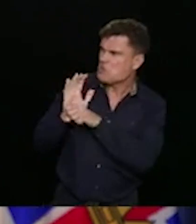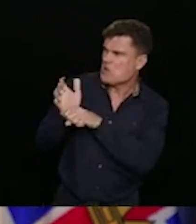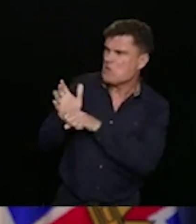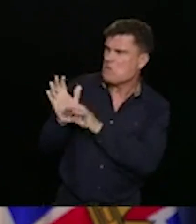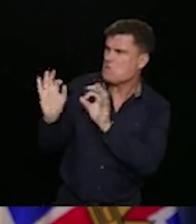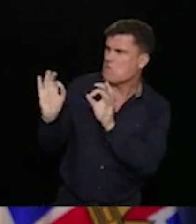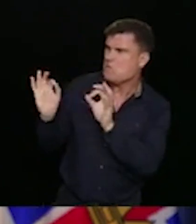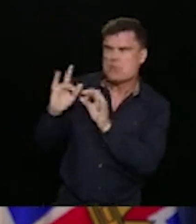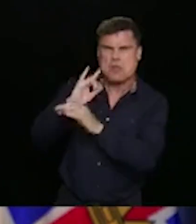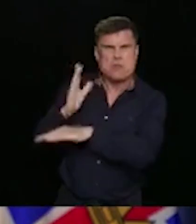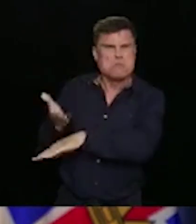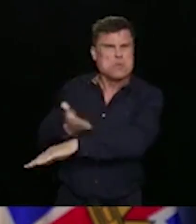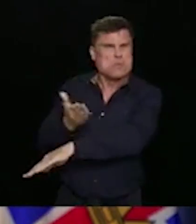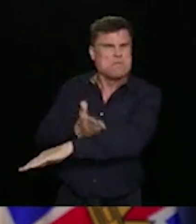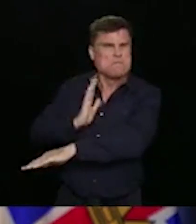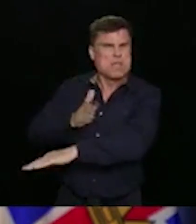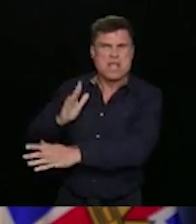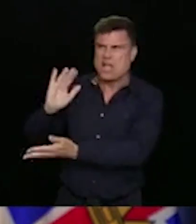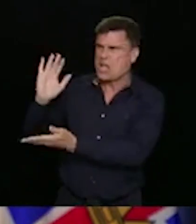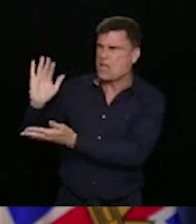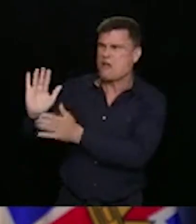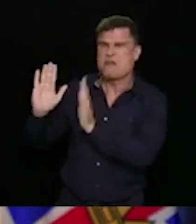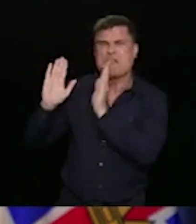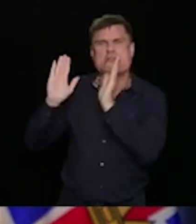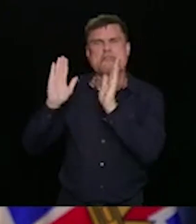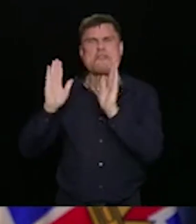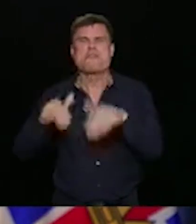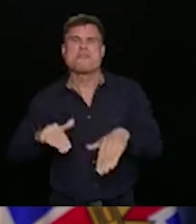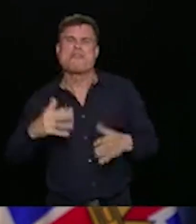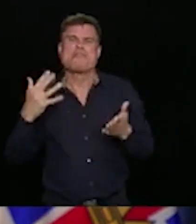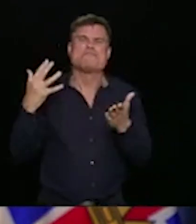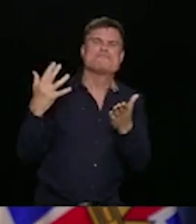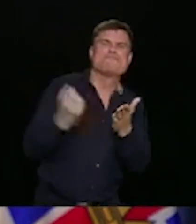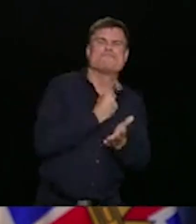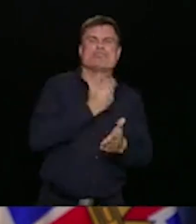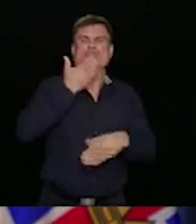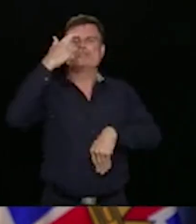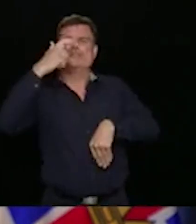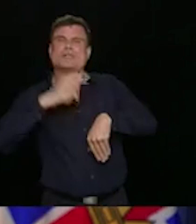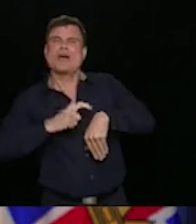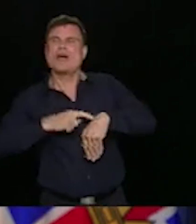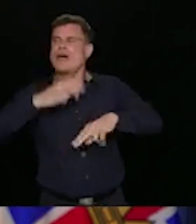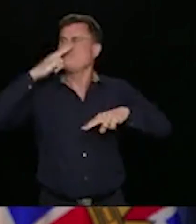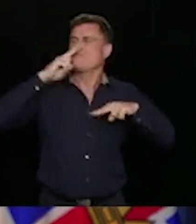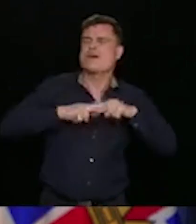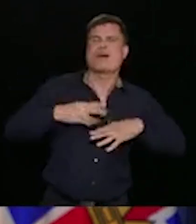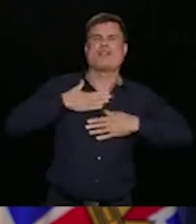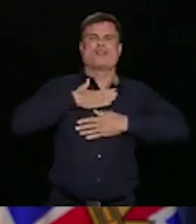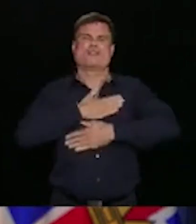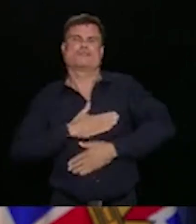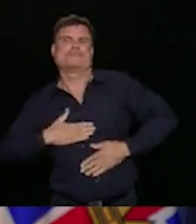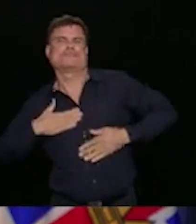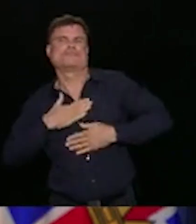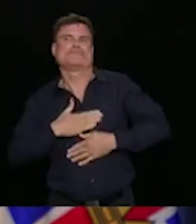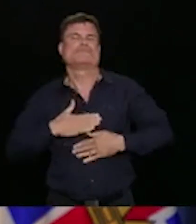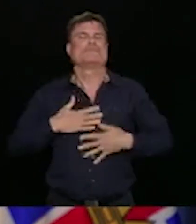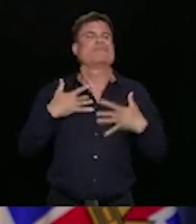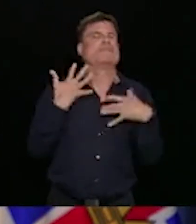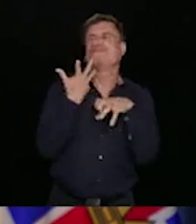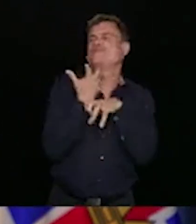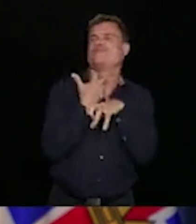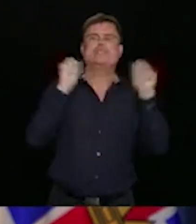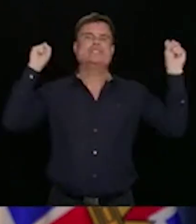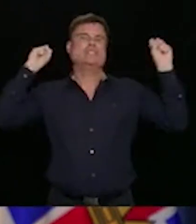school closures. And there was perhaps a sense that they were being